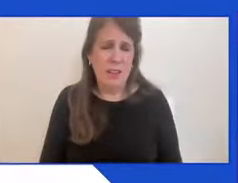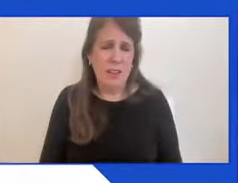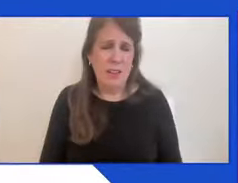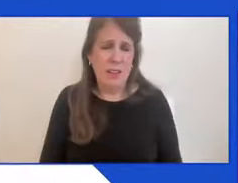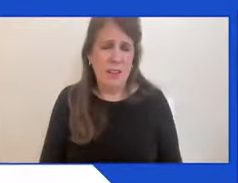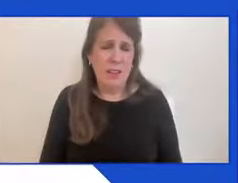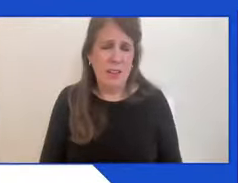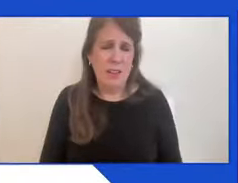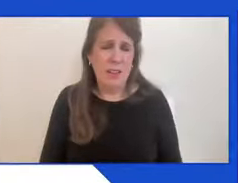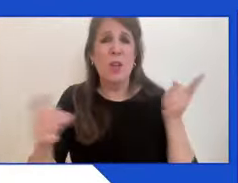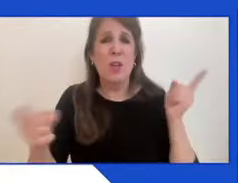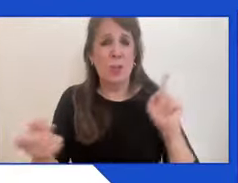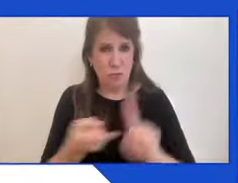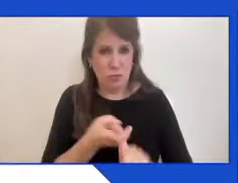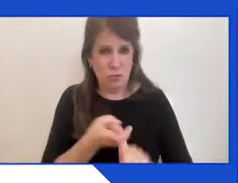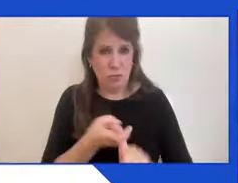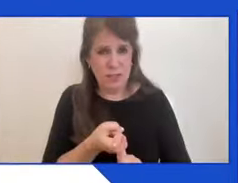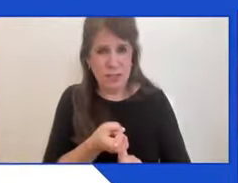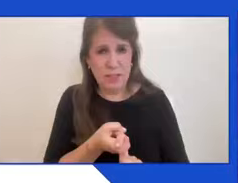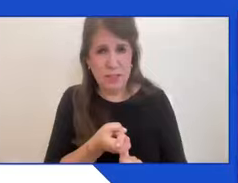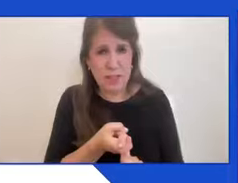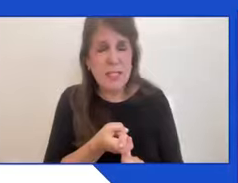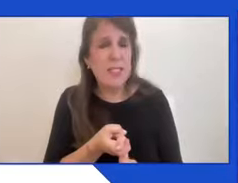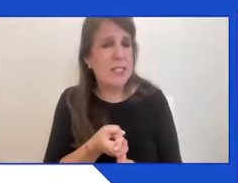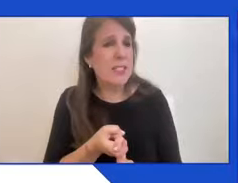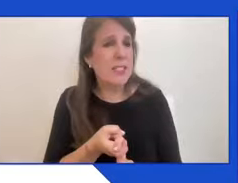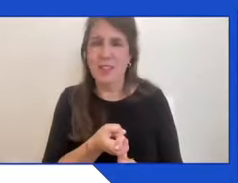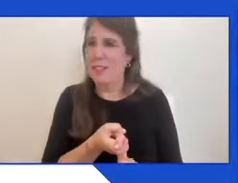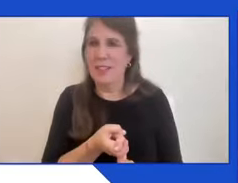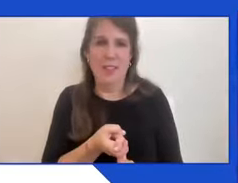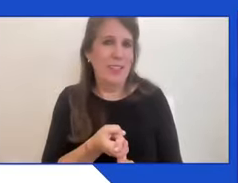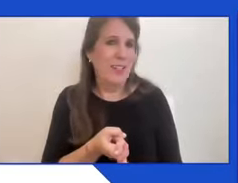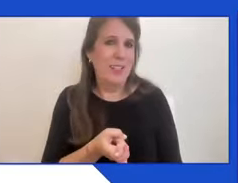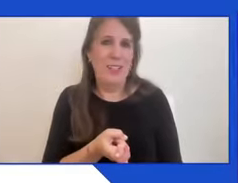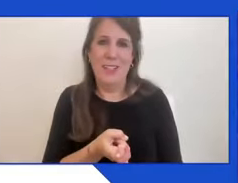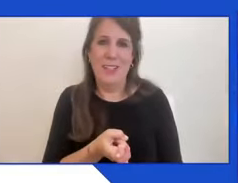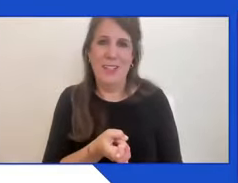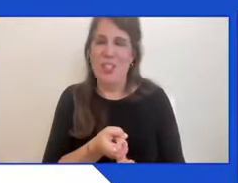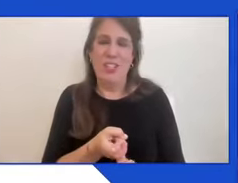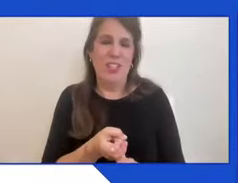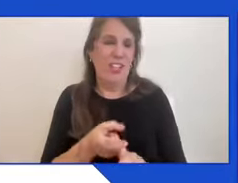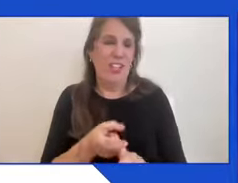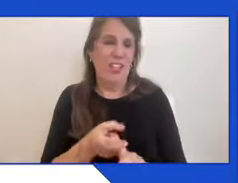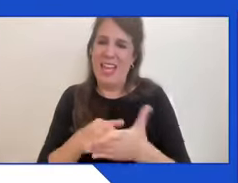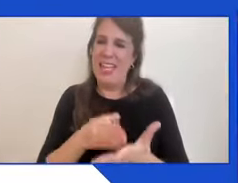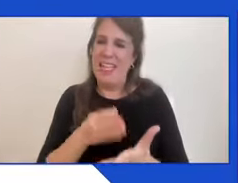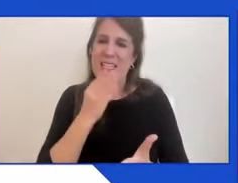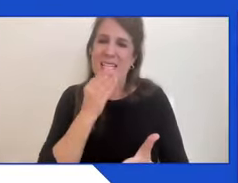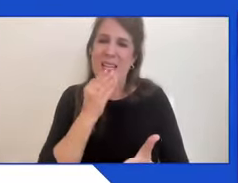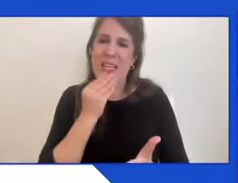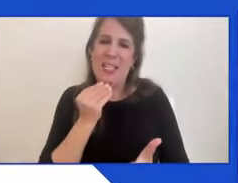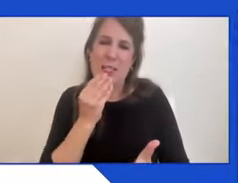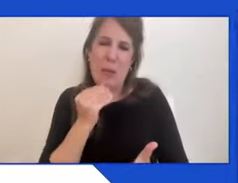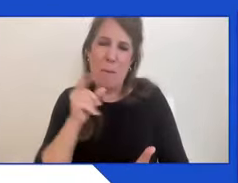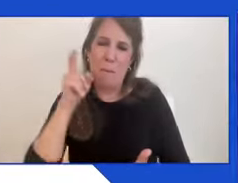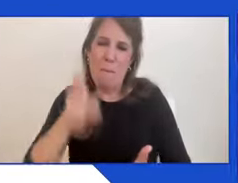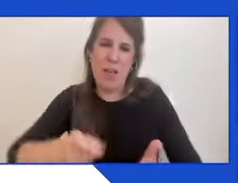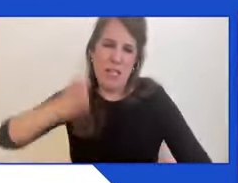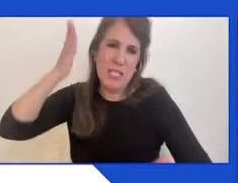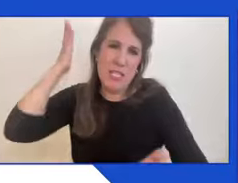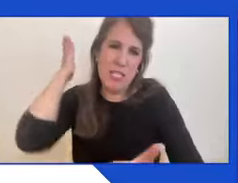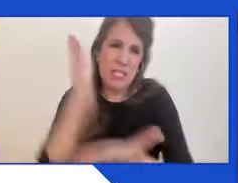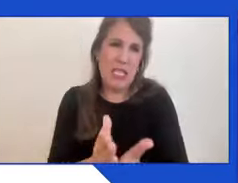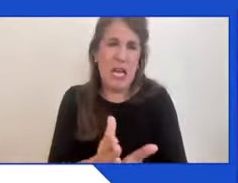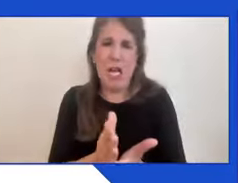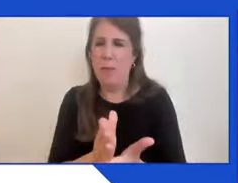Friends, there should not be a shred of anti-Semitism in our country.